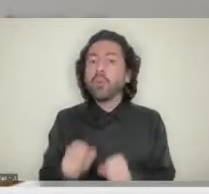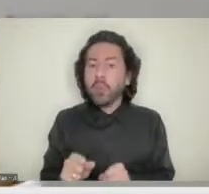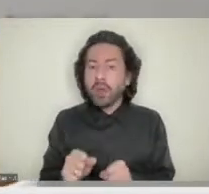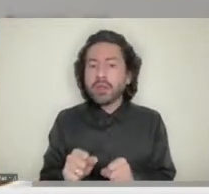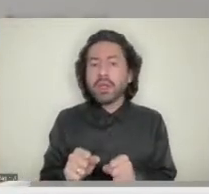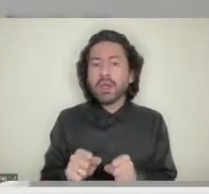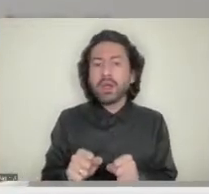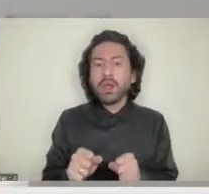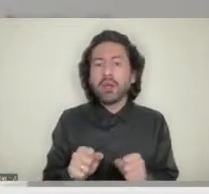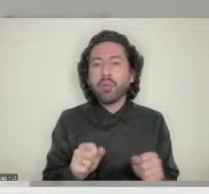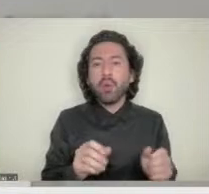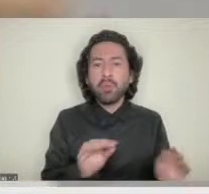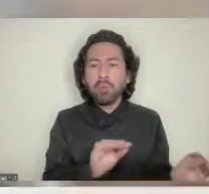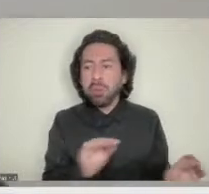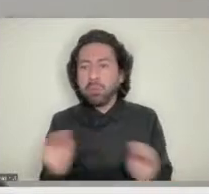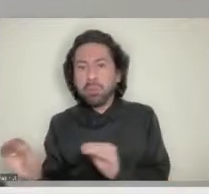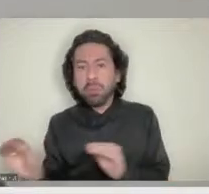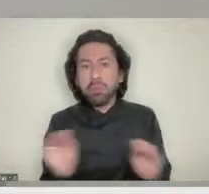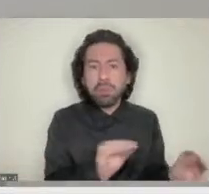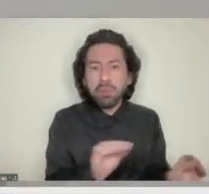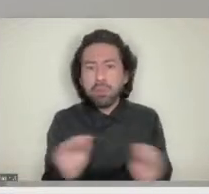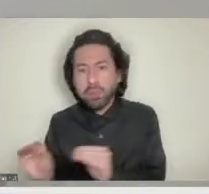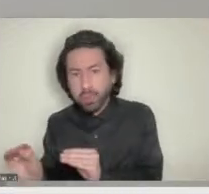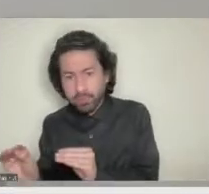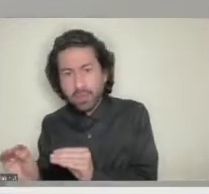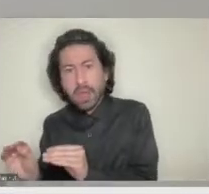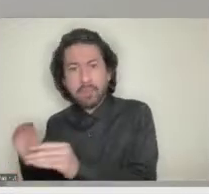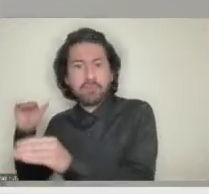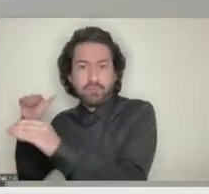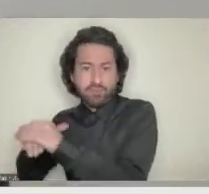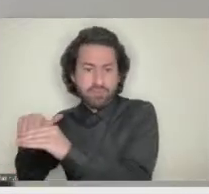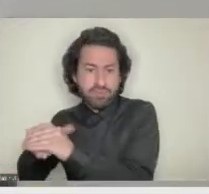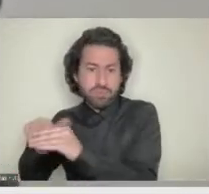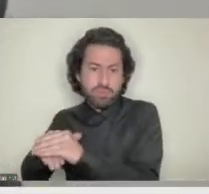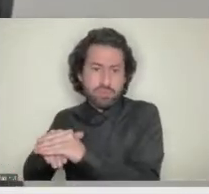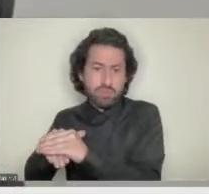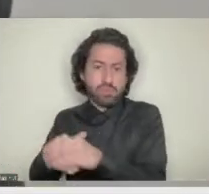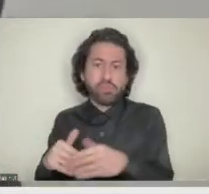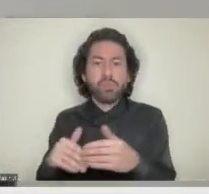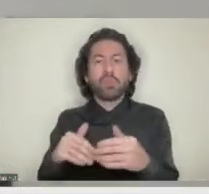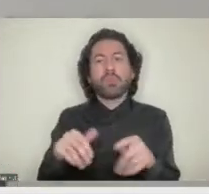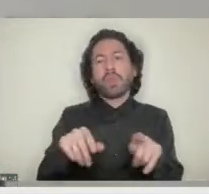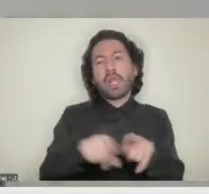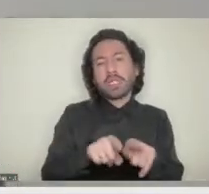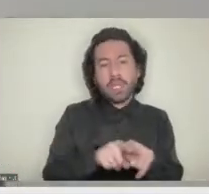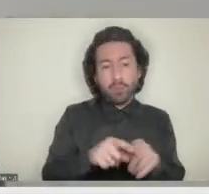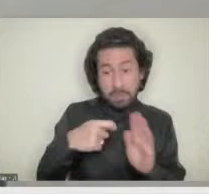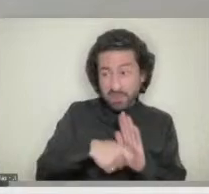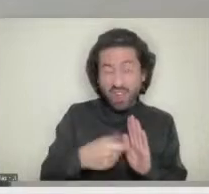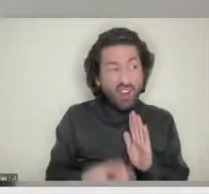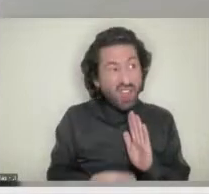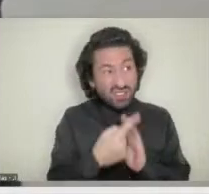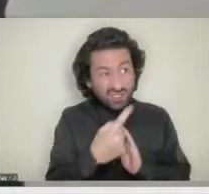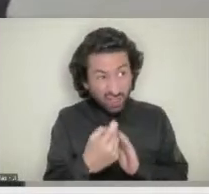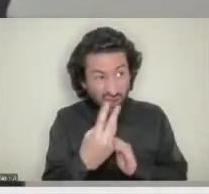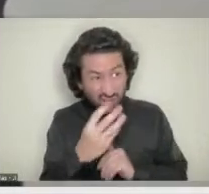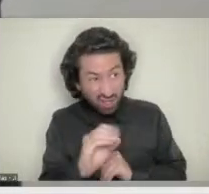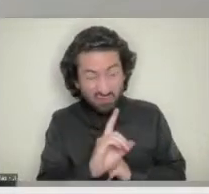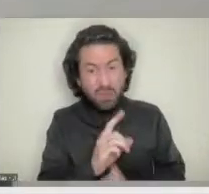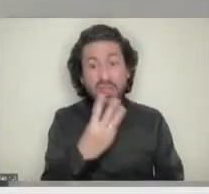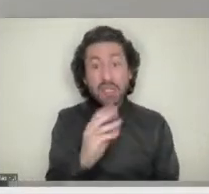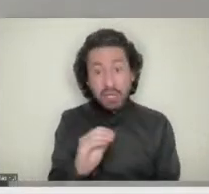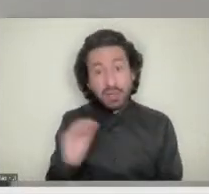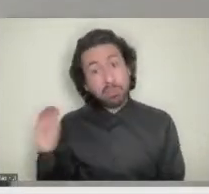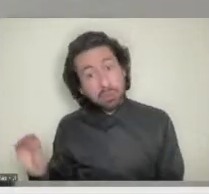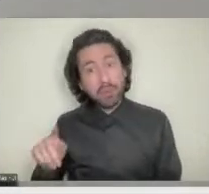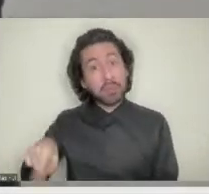soles could be paid at different moments and being accumulated in a differentiated manner. So you could